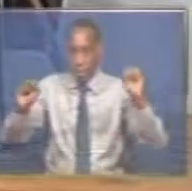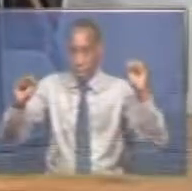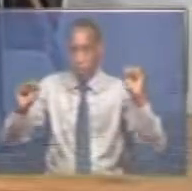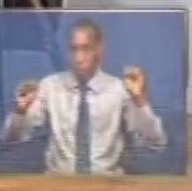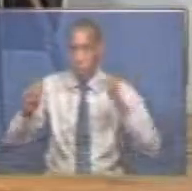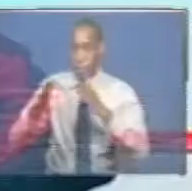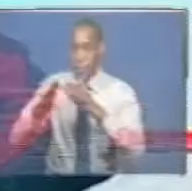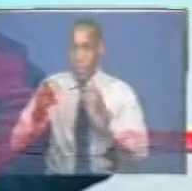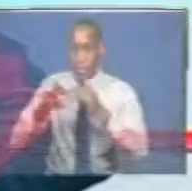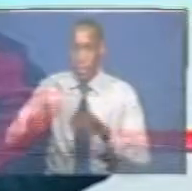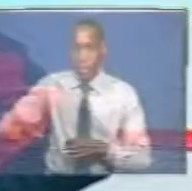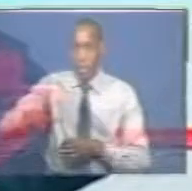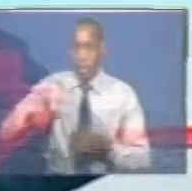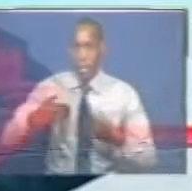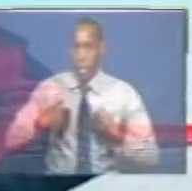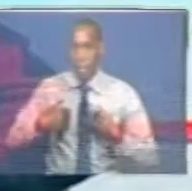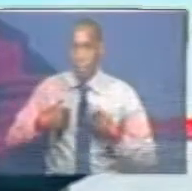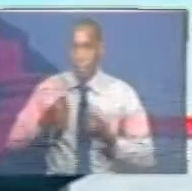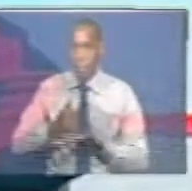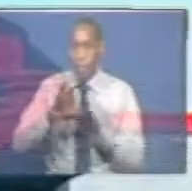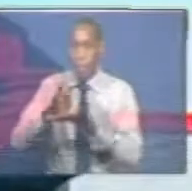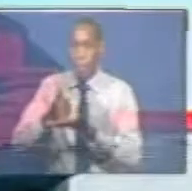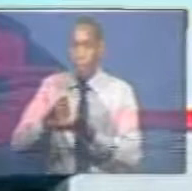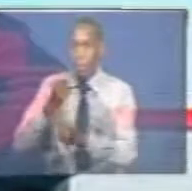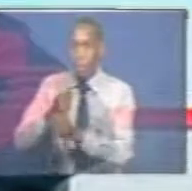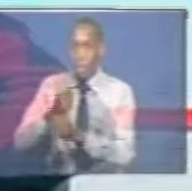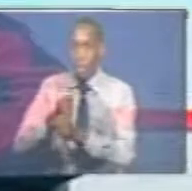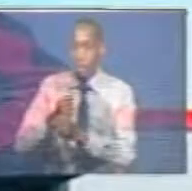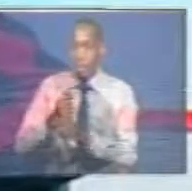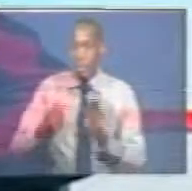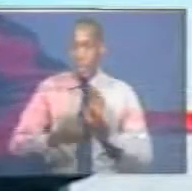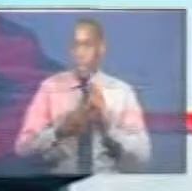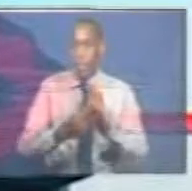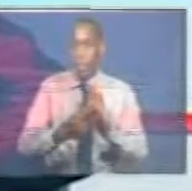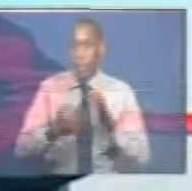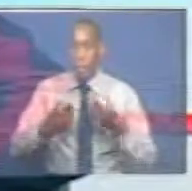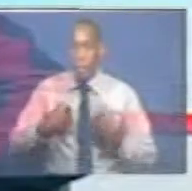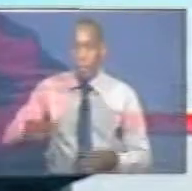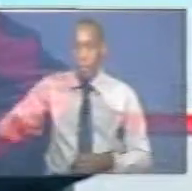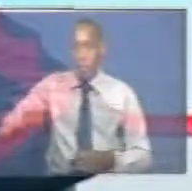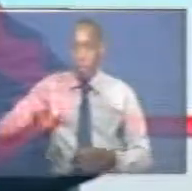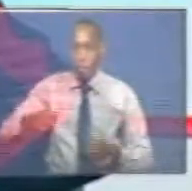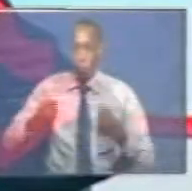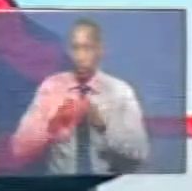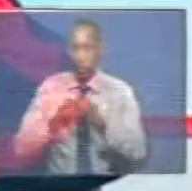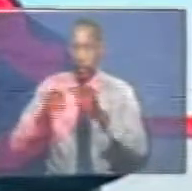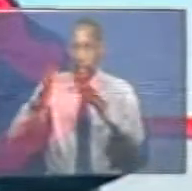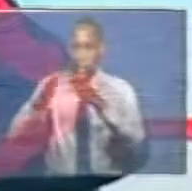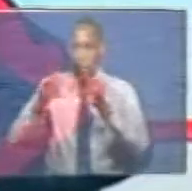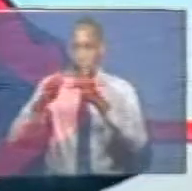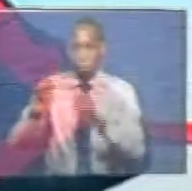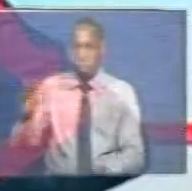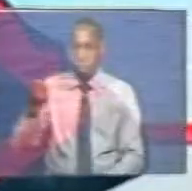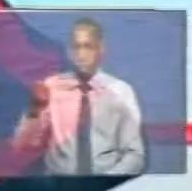do mostly charity work. Like the most, we have local tournament, Arsenal Kenya, we call it